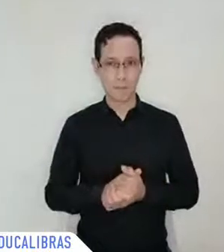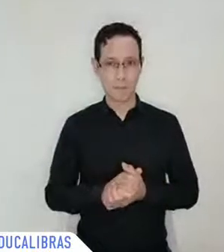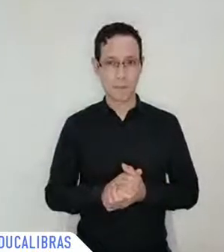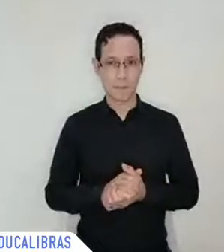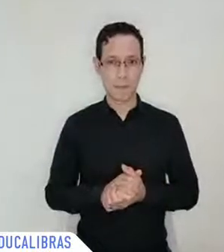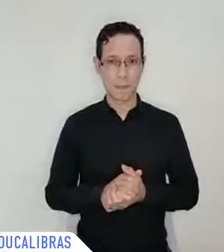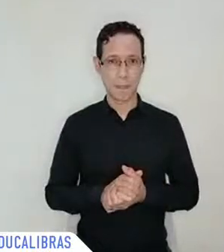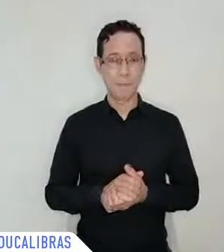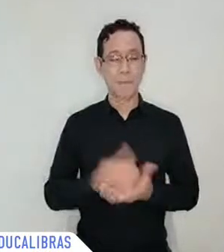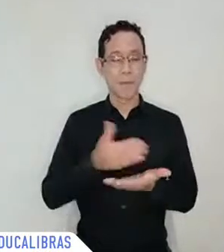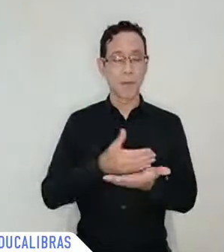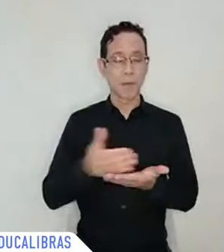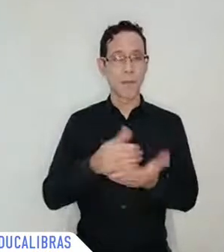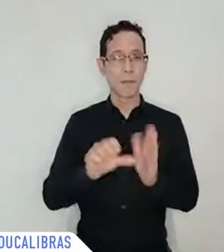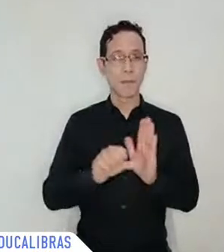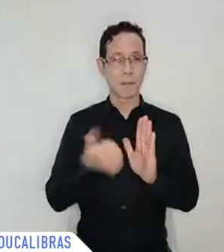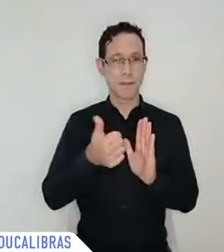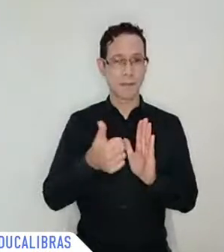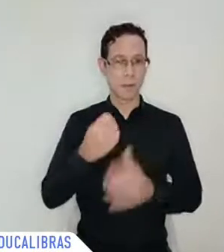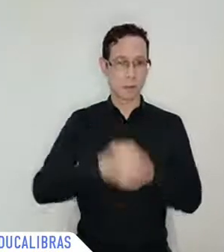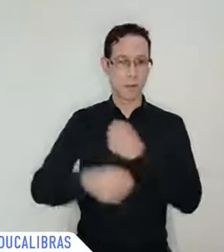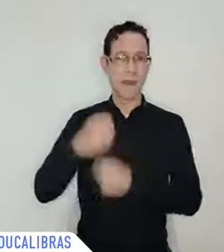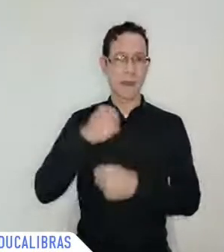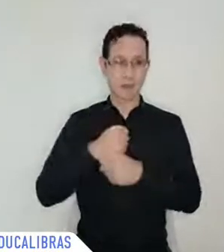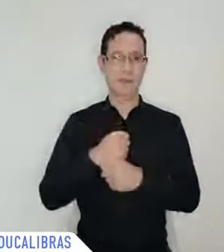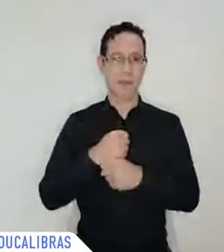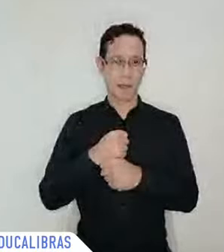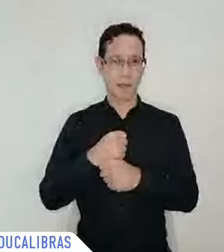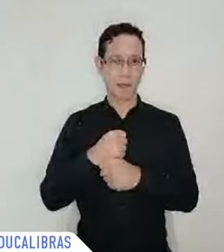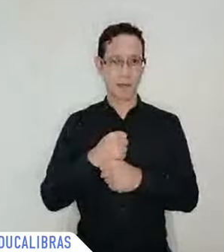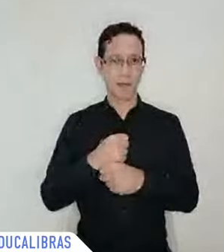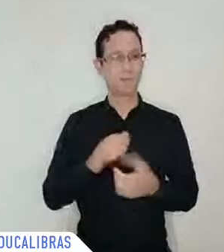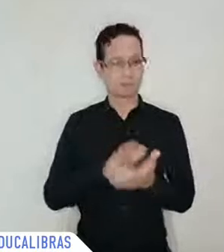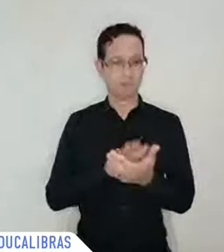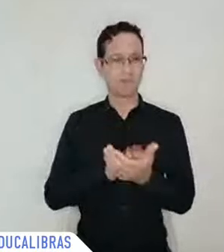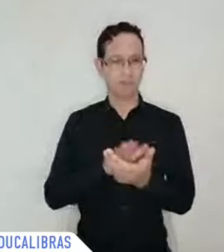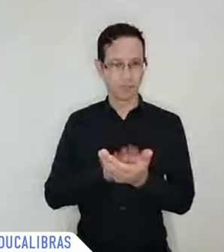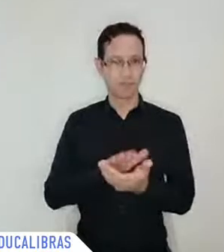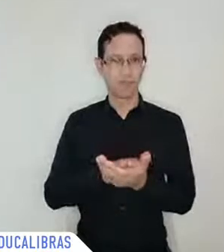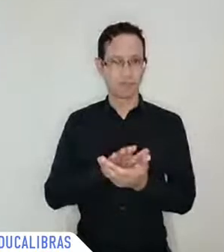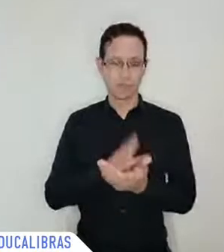We are now having a little trouble with the original audio.